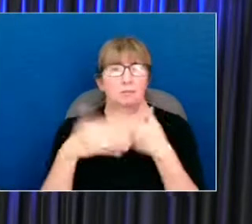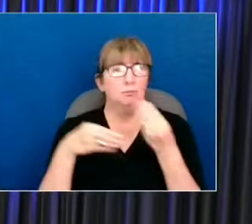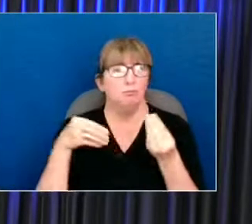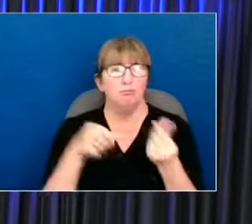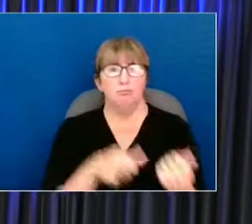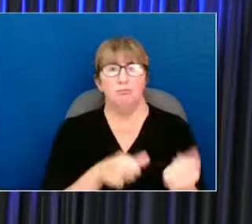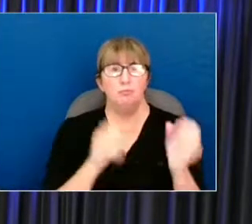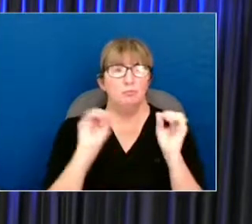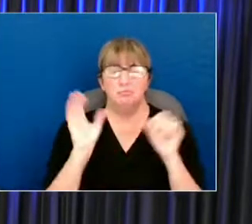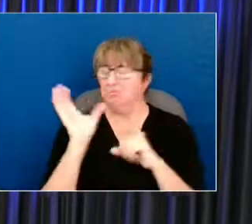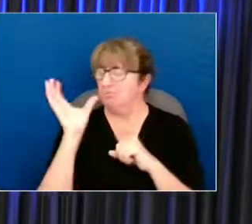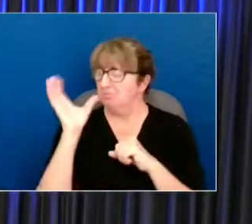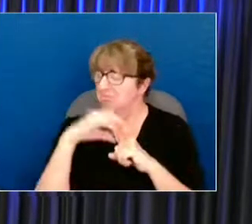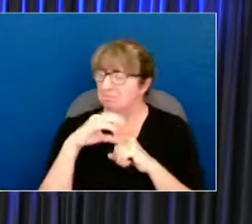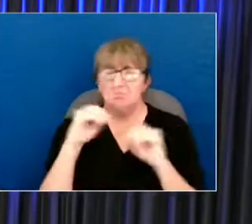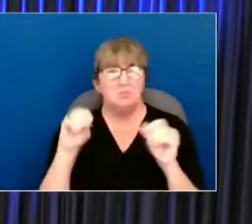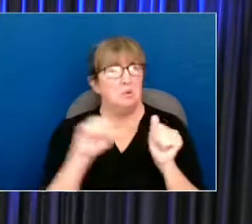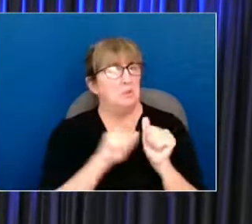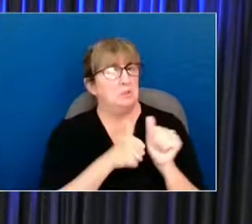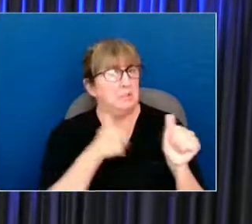weird. We're not getting any delays.